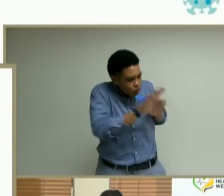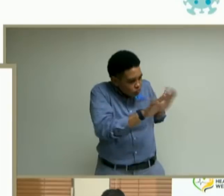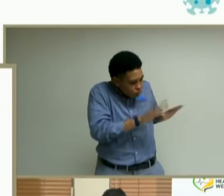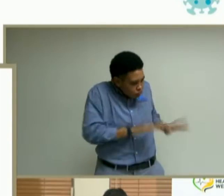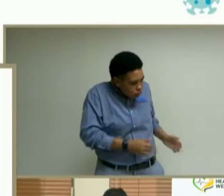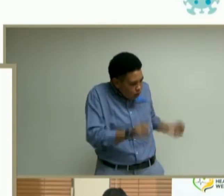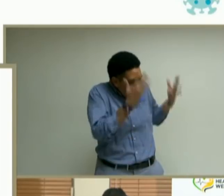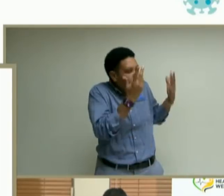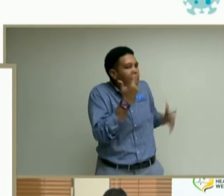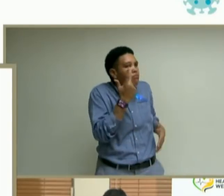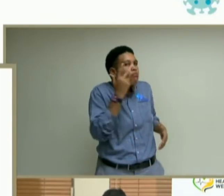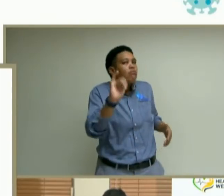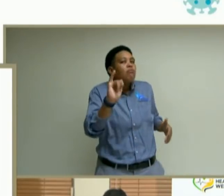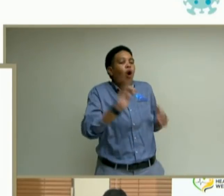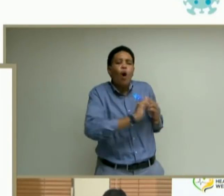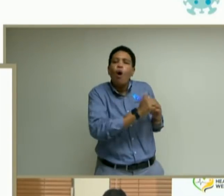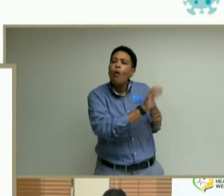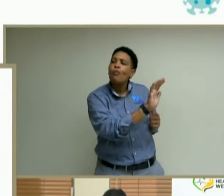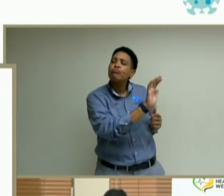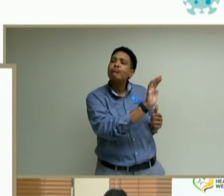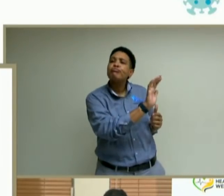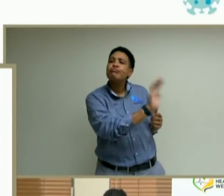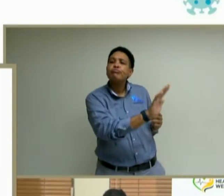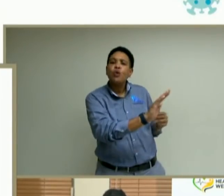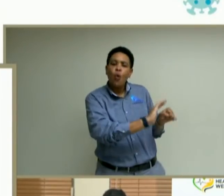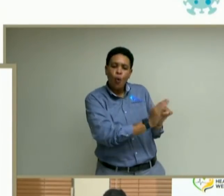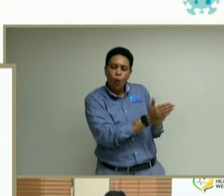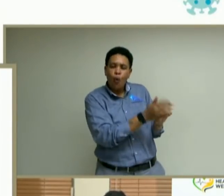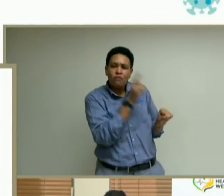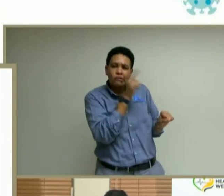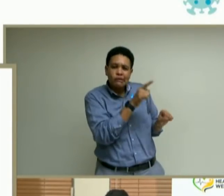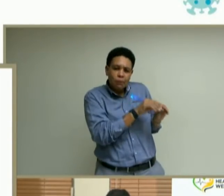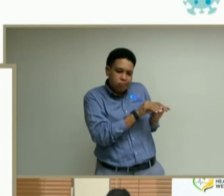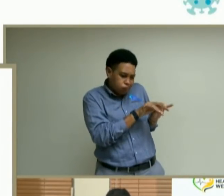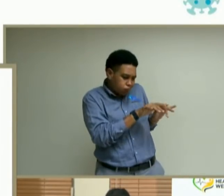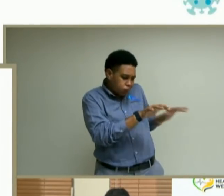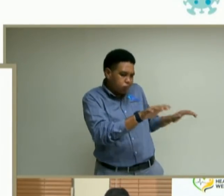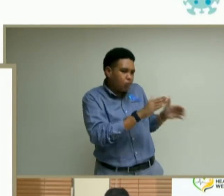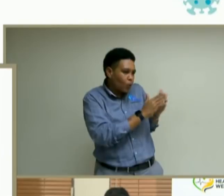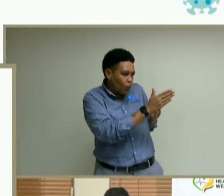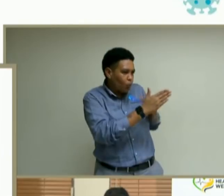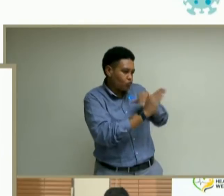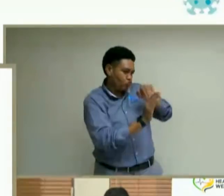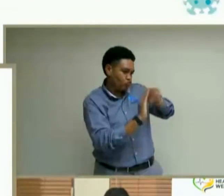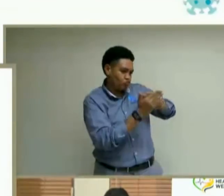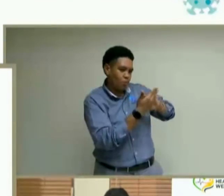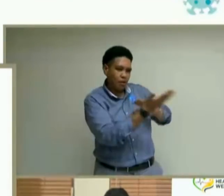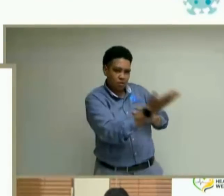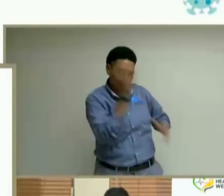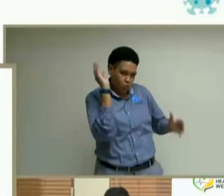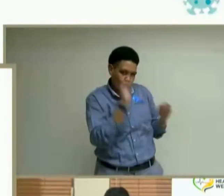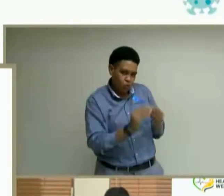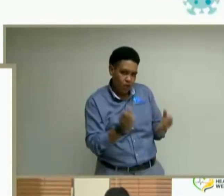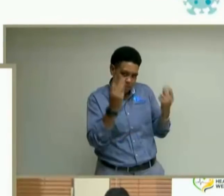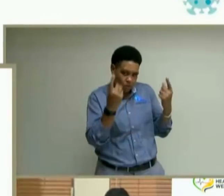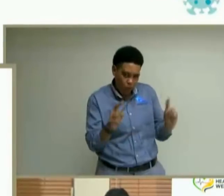see how the COVID-19 has been spreading throughout the country.